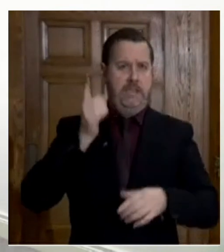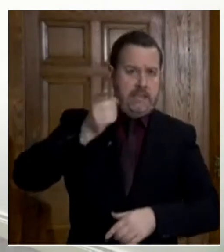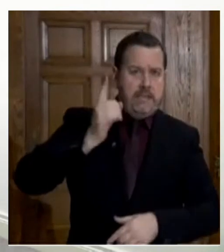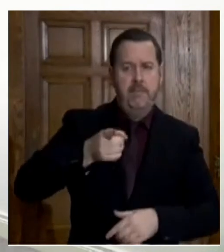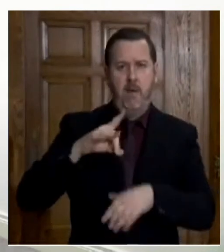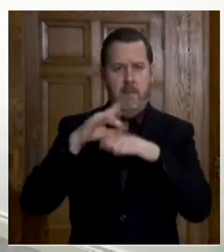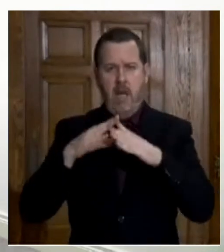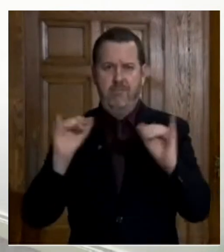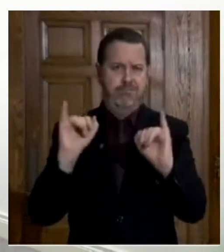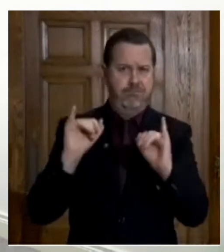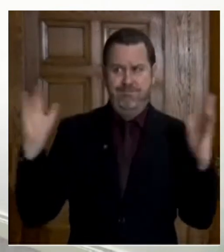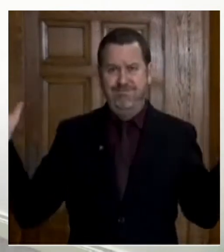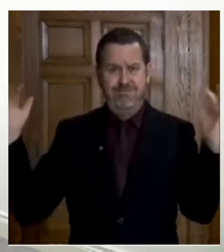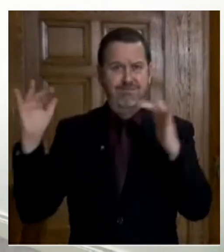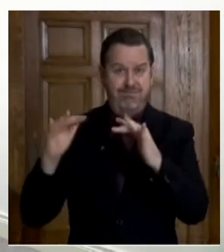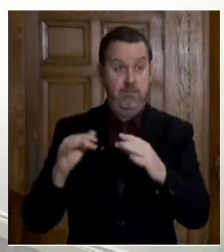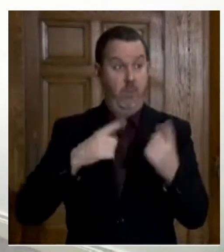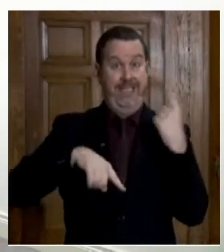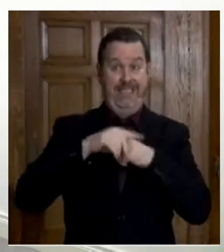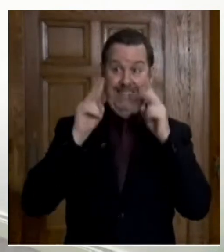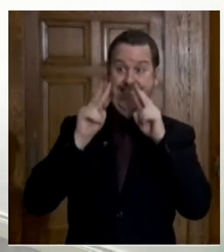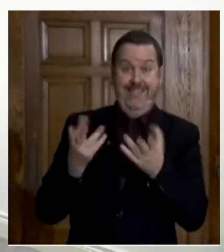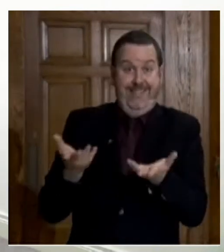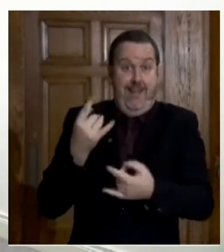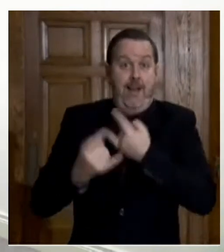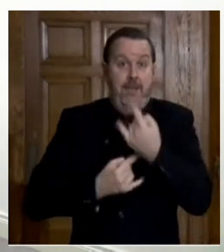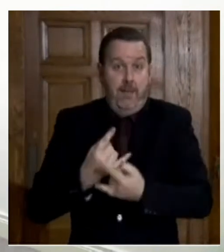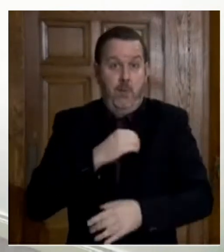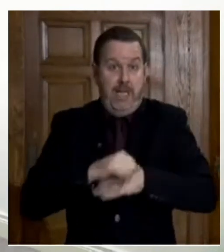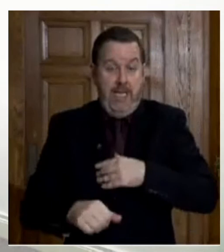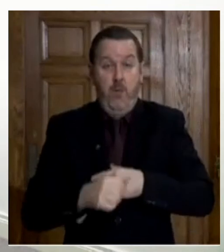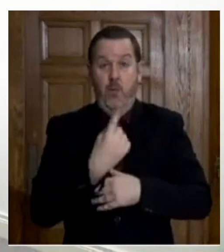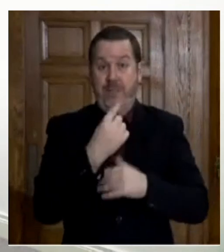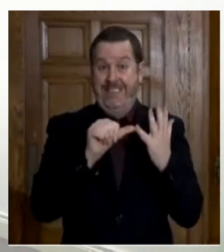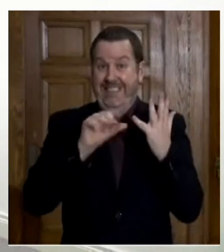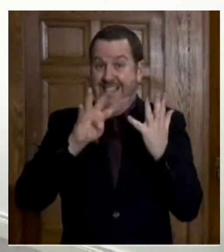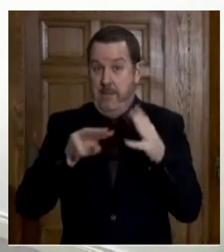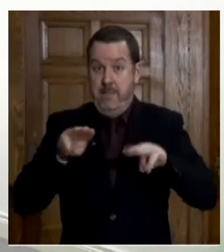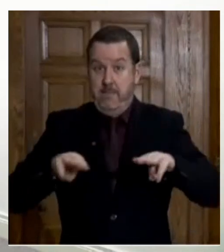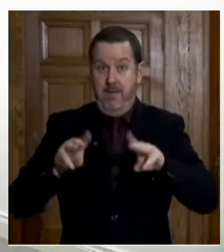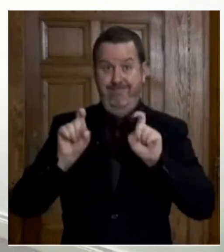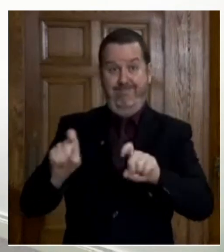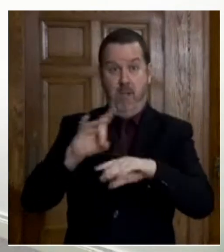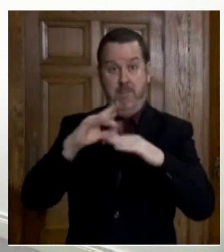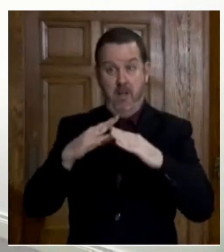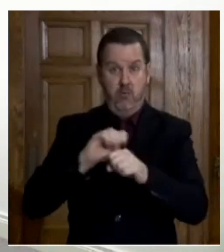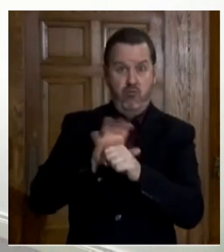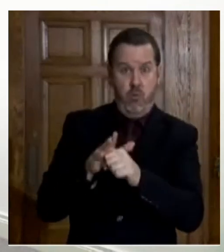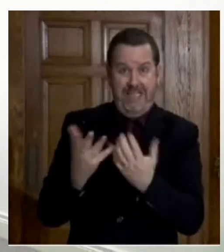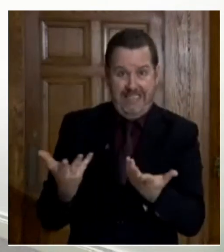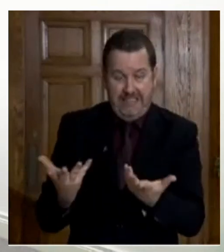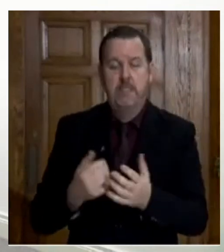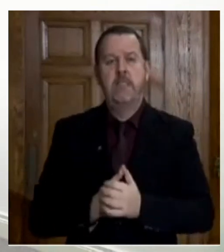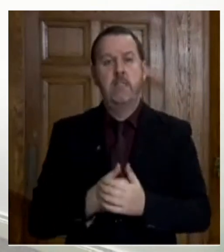and we've seen it playing out. We saw today 169 inpatients. Is it inevitable that we're going to hit